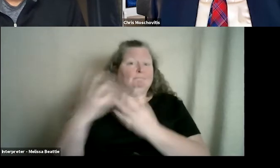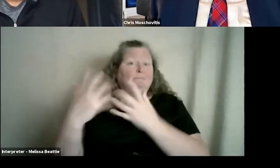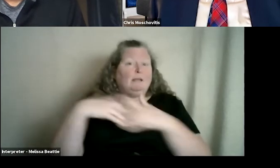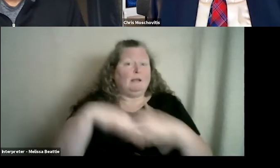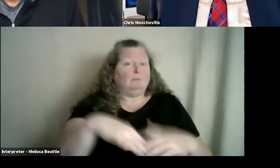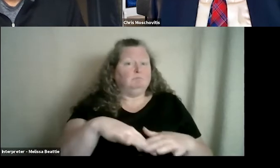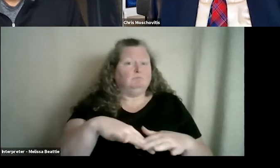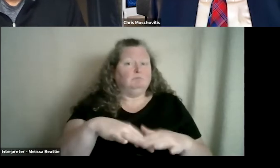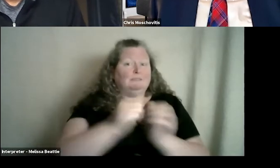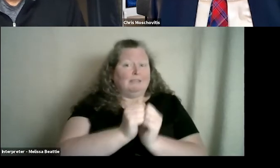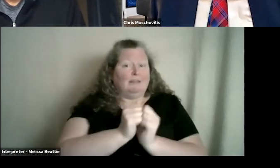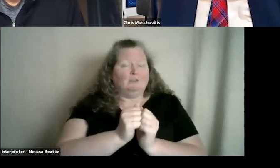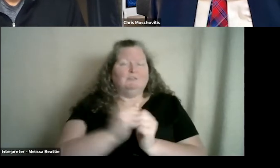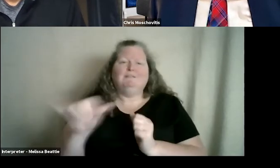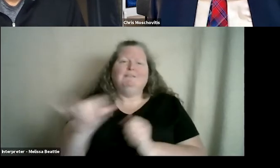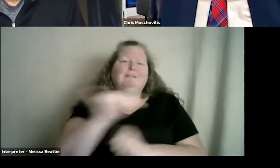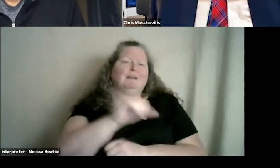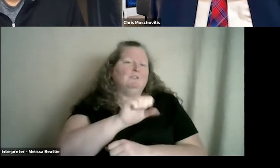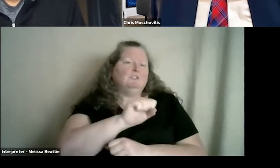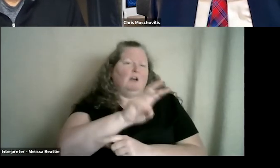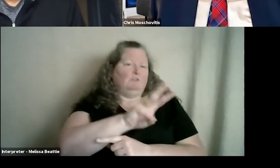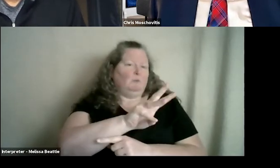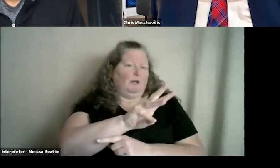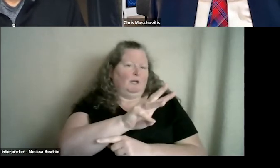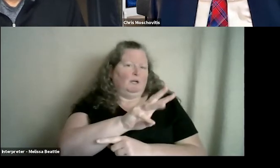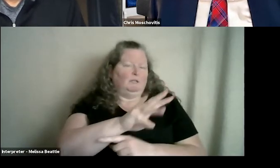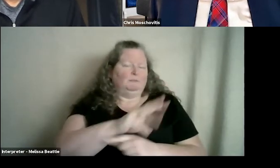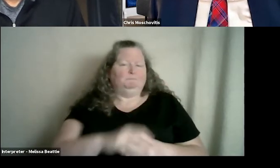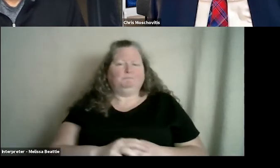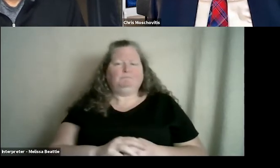Right. Well, there